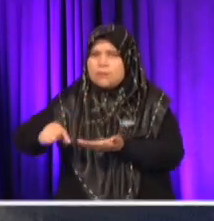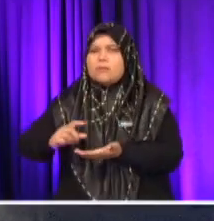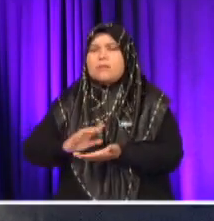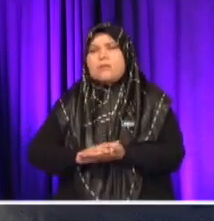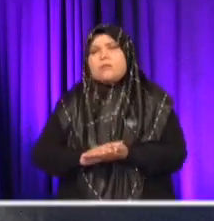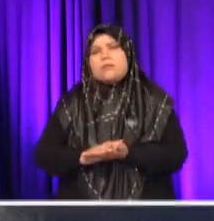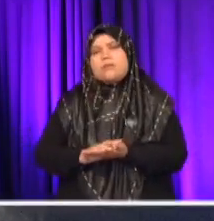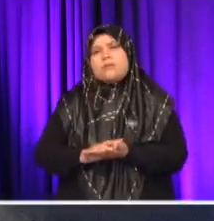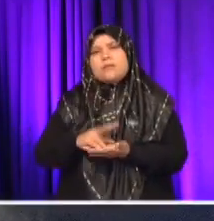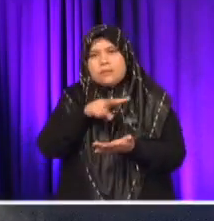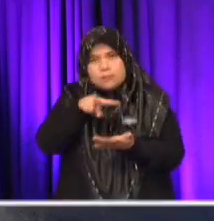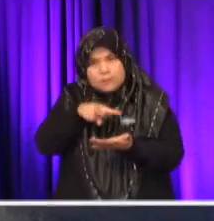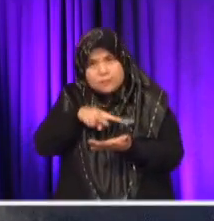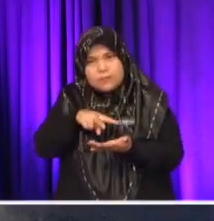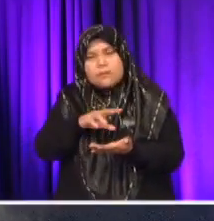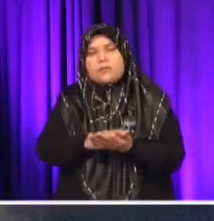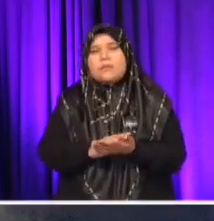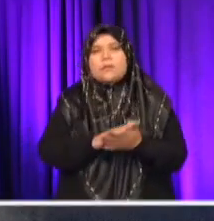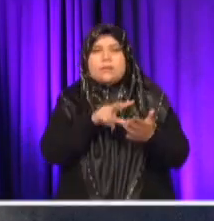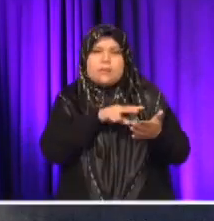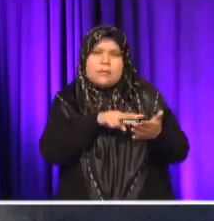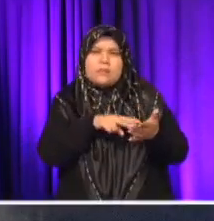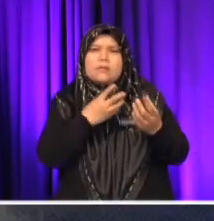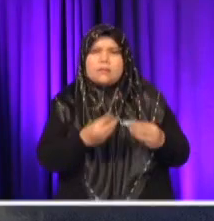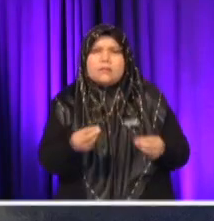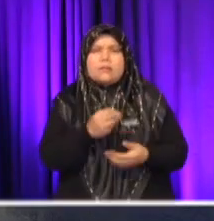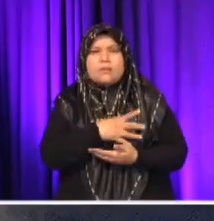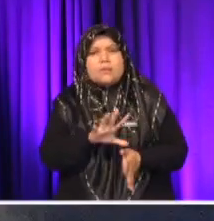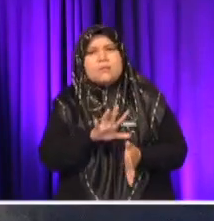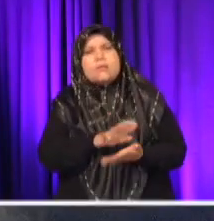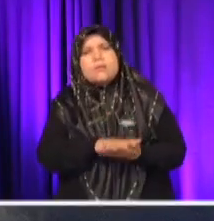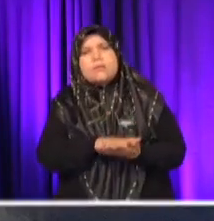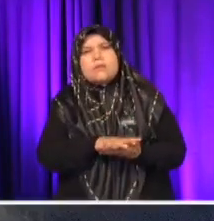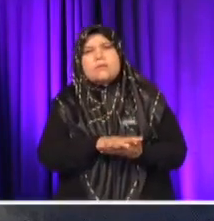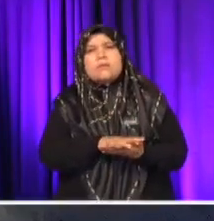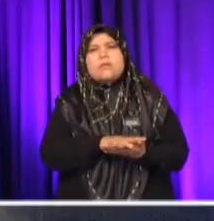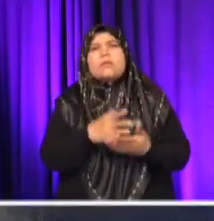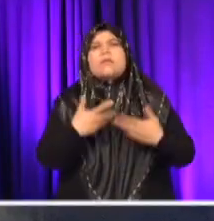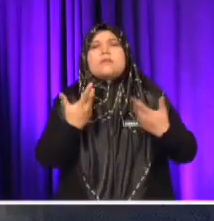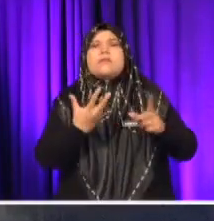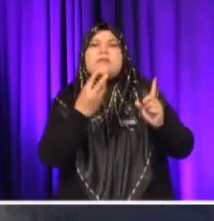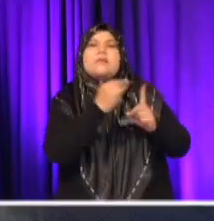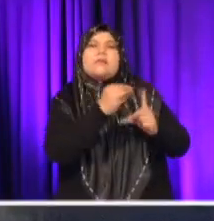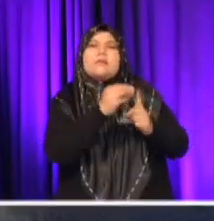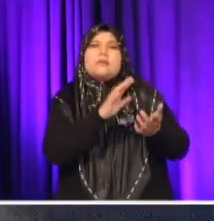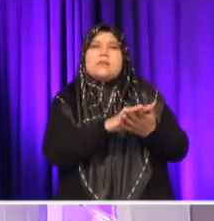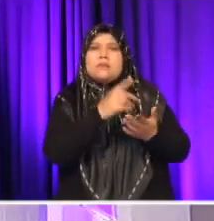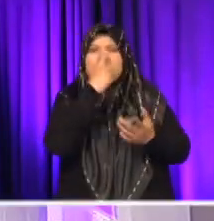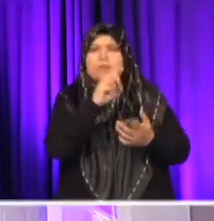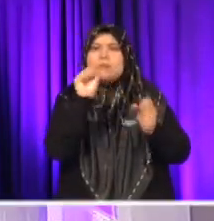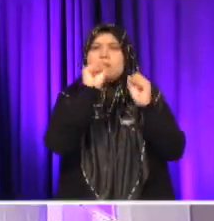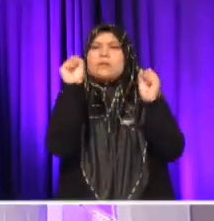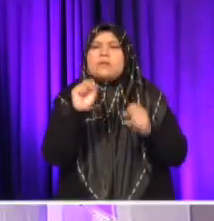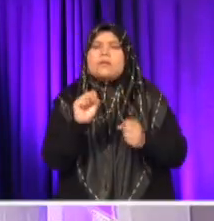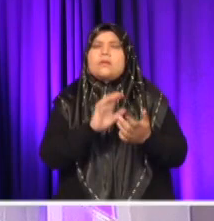Yep. Yes. And for each question, right? I see 15, 16, 17, 18. How many marks are these questions worth?